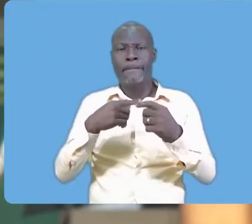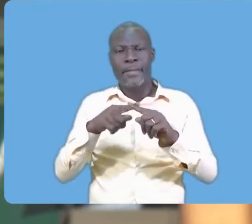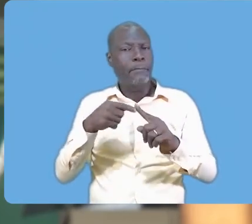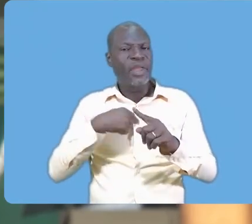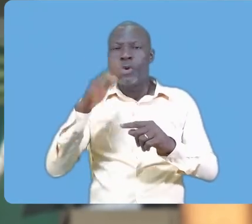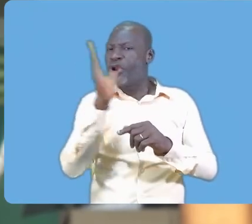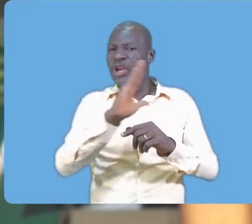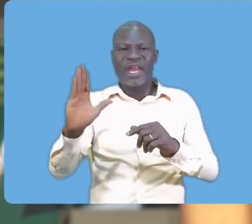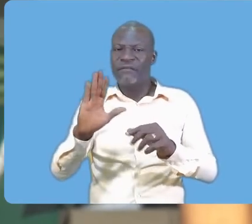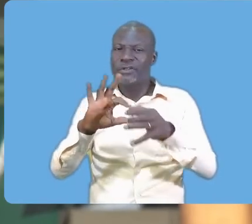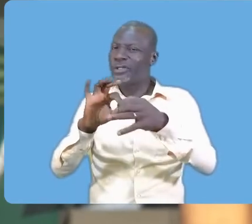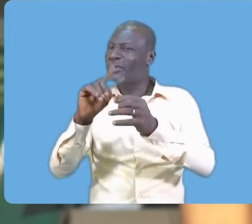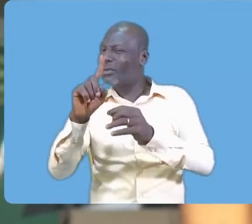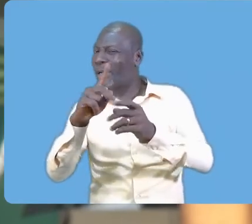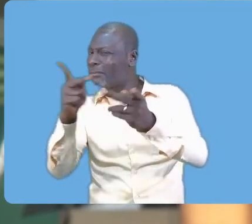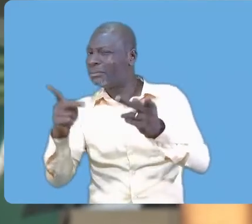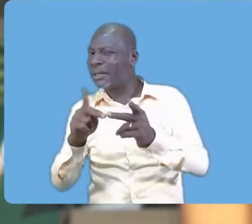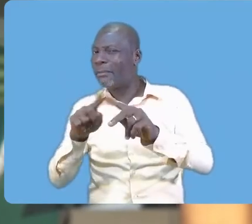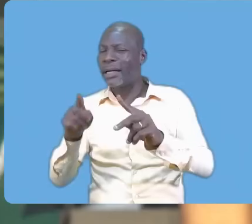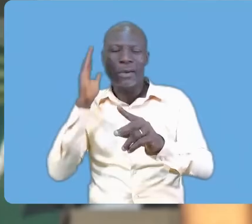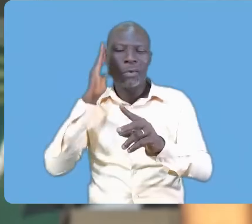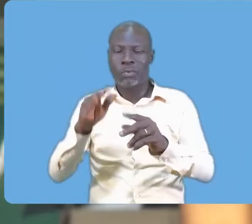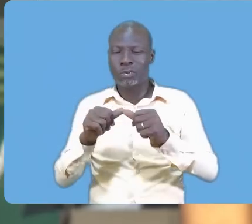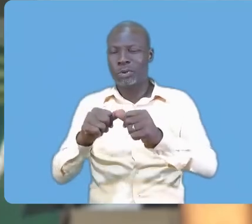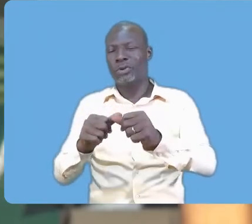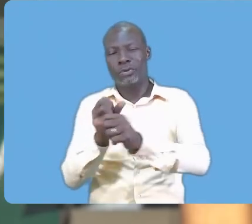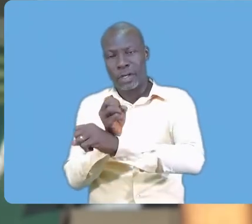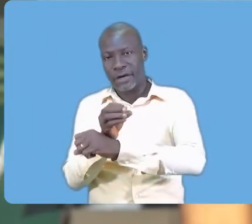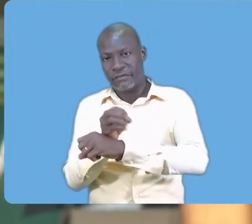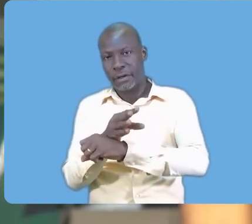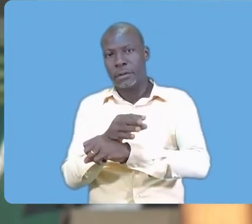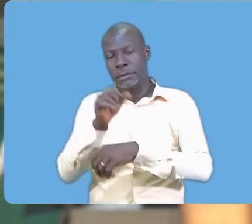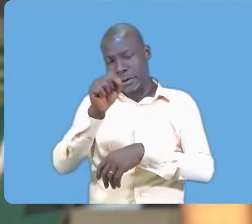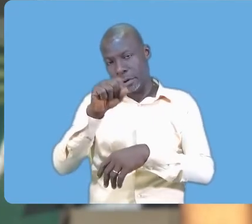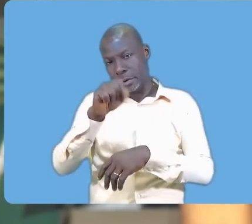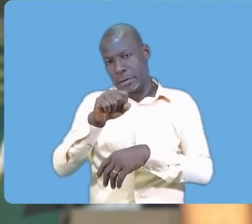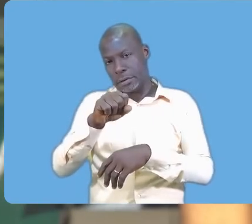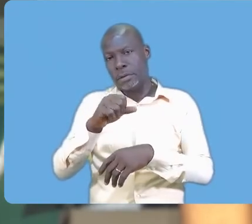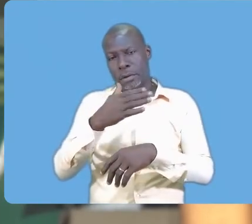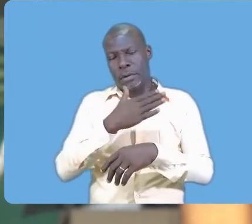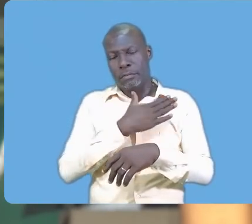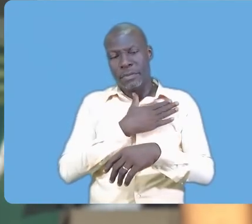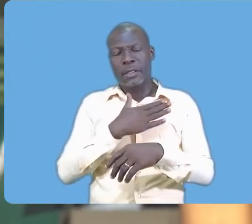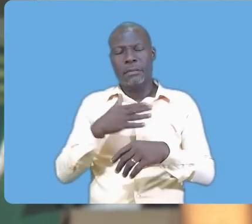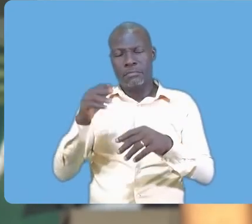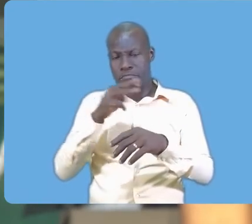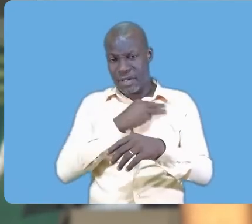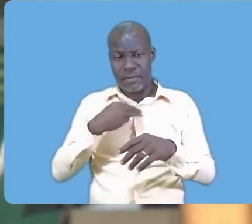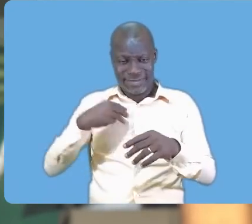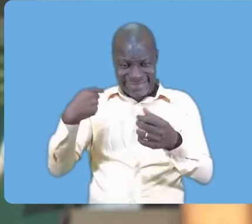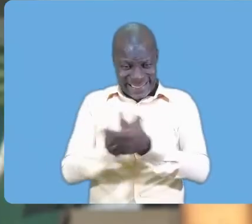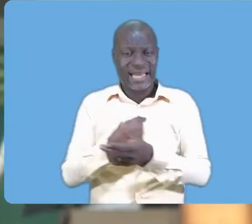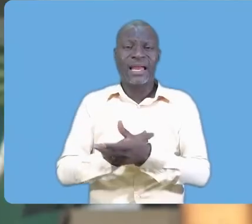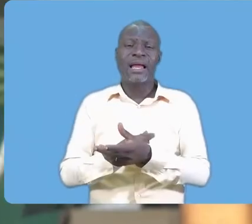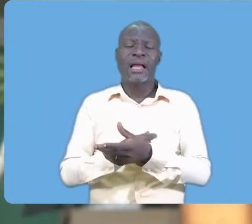tua na me ye oman ba ensoso apart from say me ye obi a me preach no me ye oman ba ye